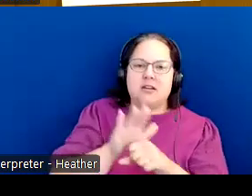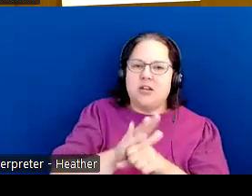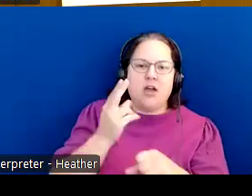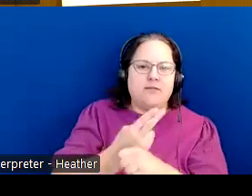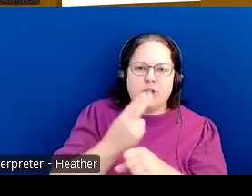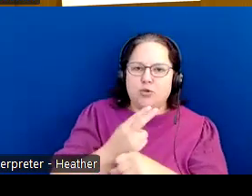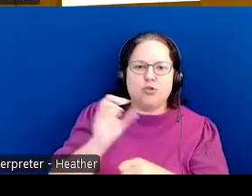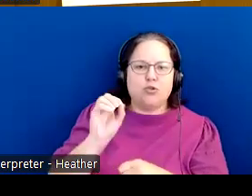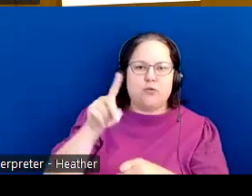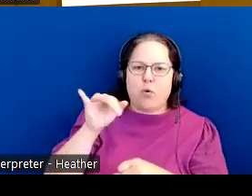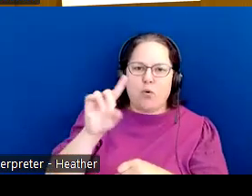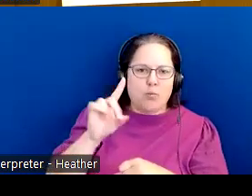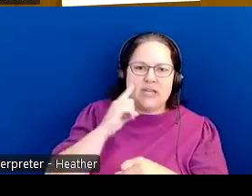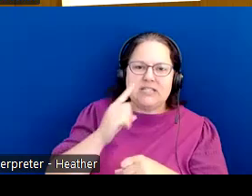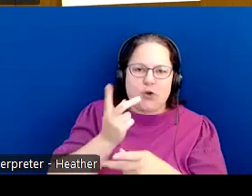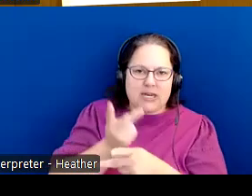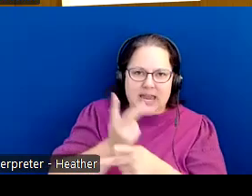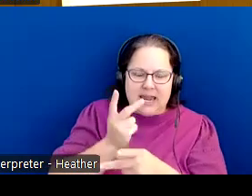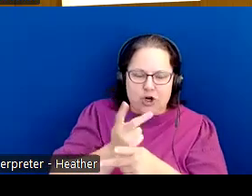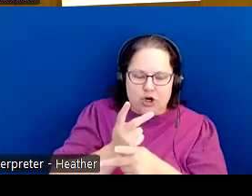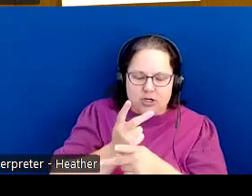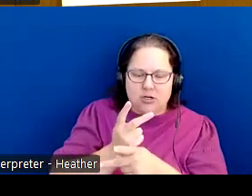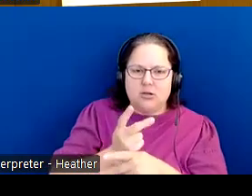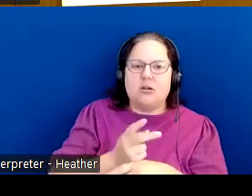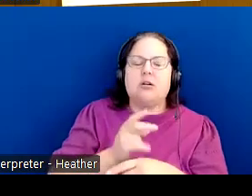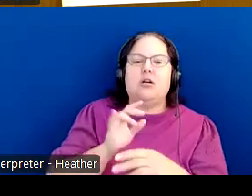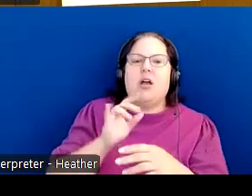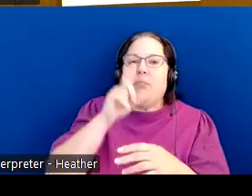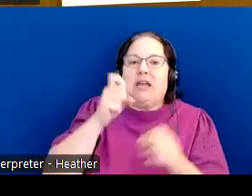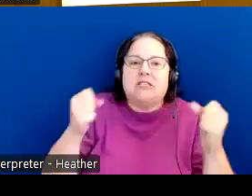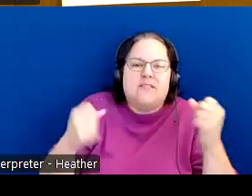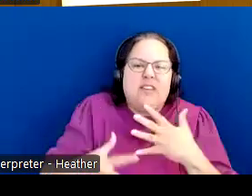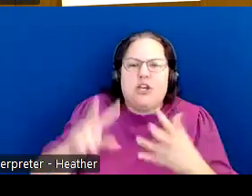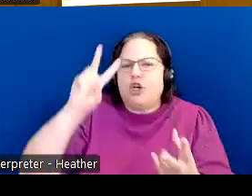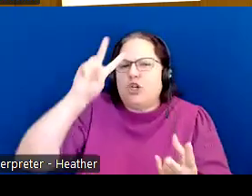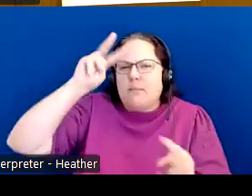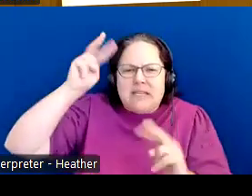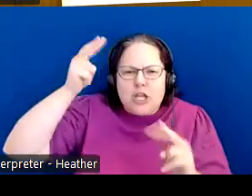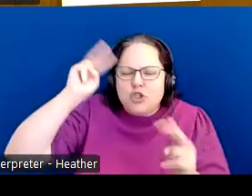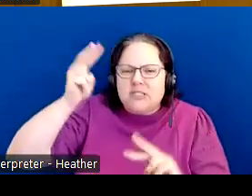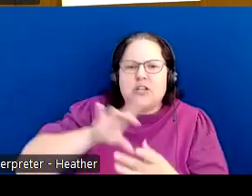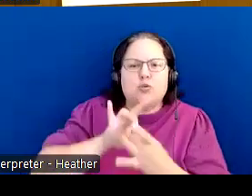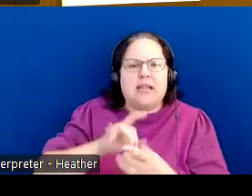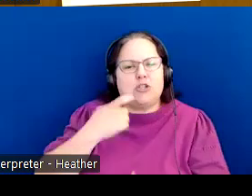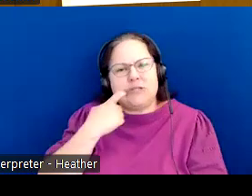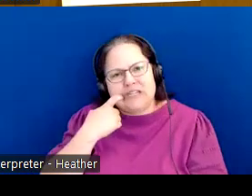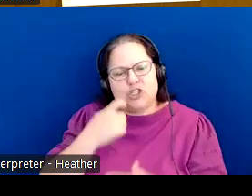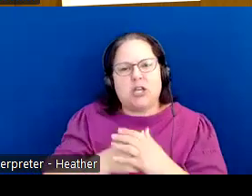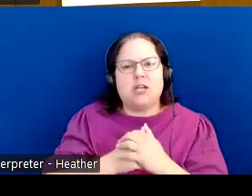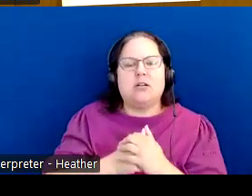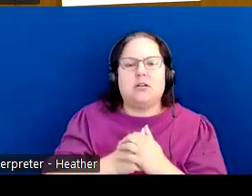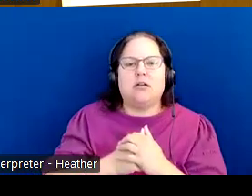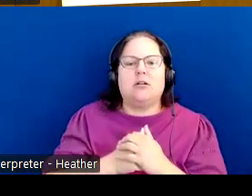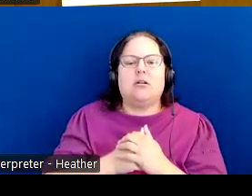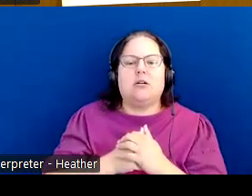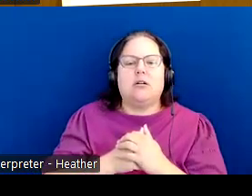burn care. That was driven by irrational fears and misconceptions regarding addiction. And Perry